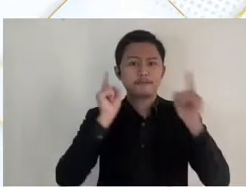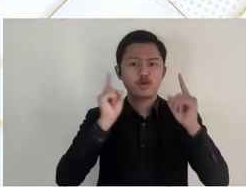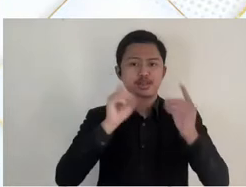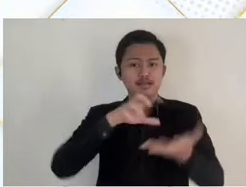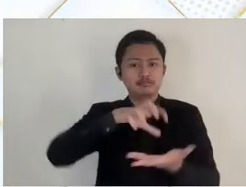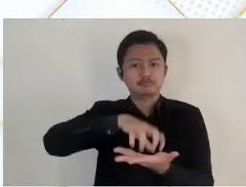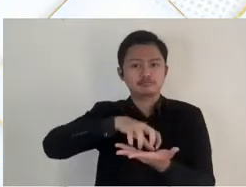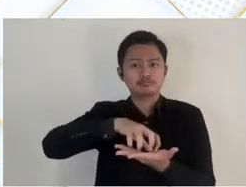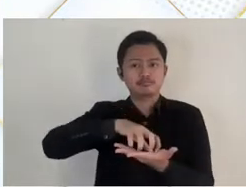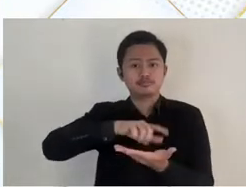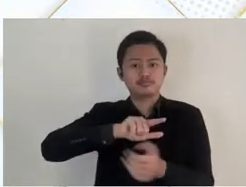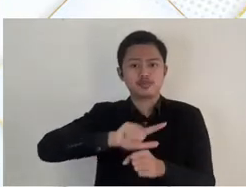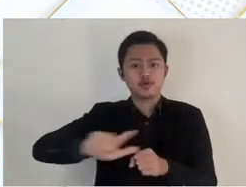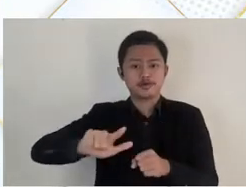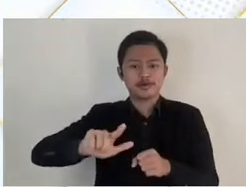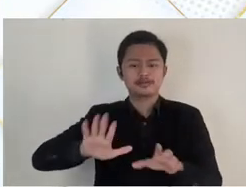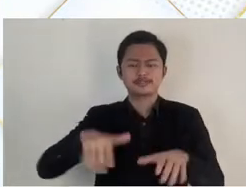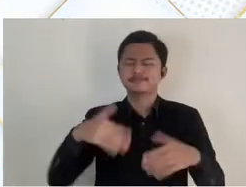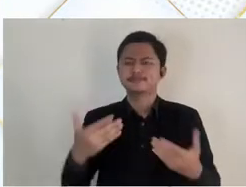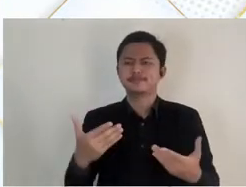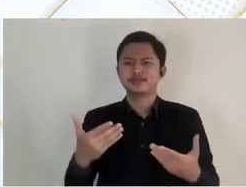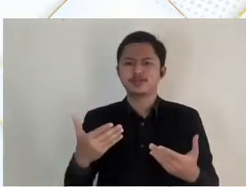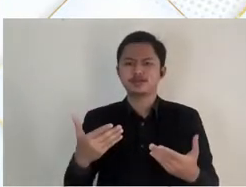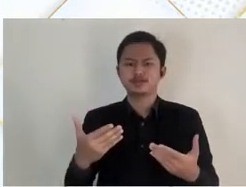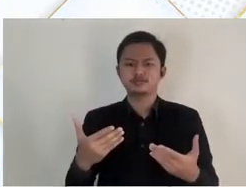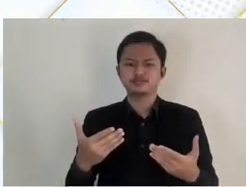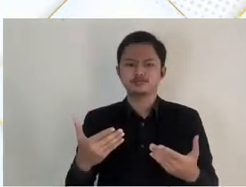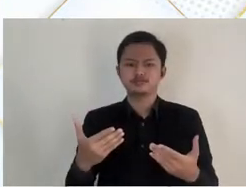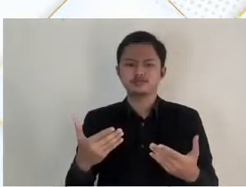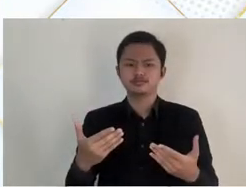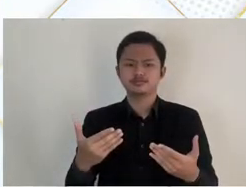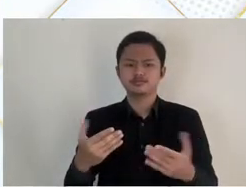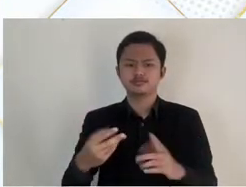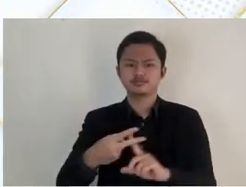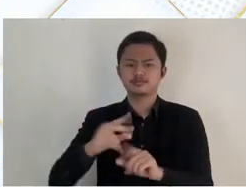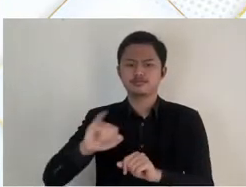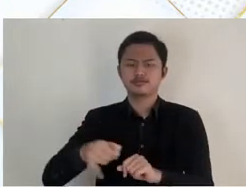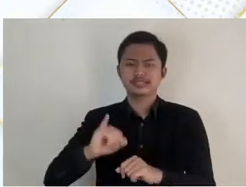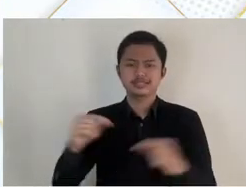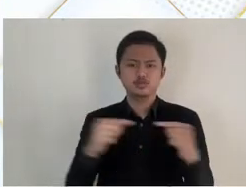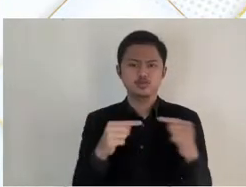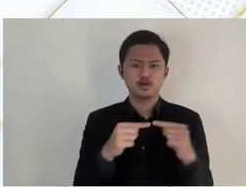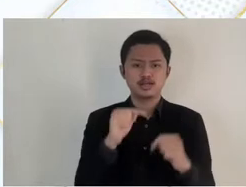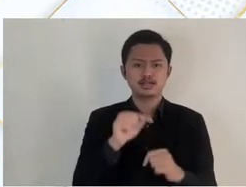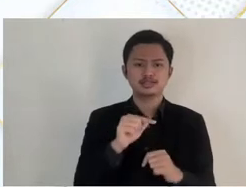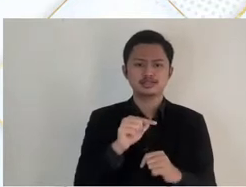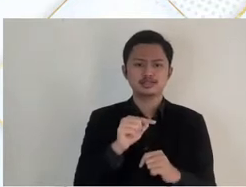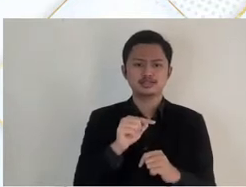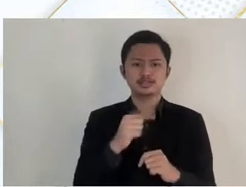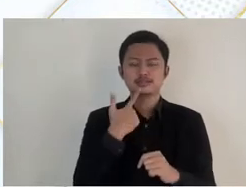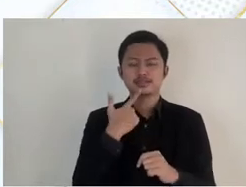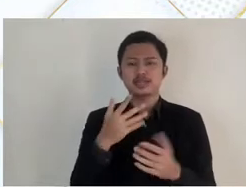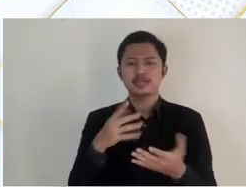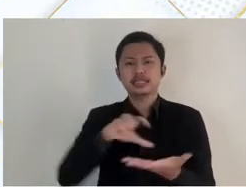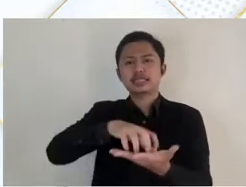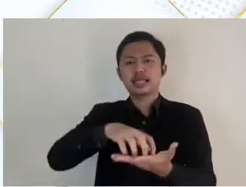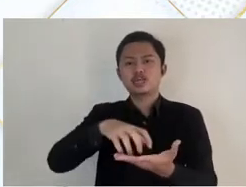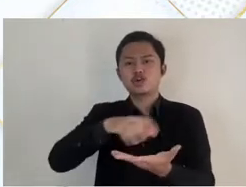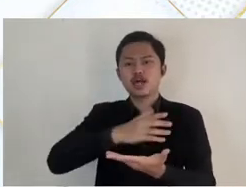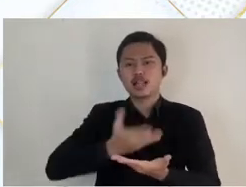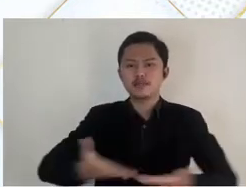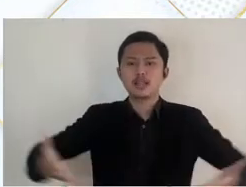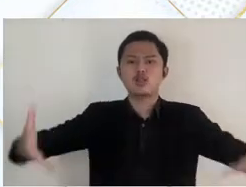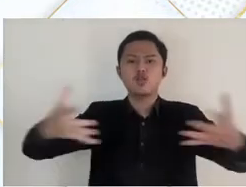and multilateral ties with the rest of ASEAN in the region, also leadership in the larger Indo-Pacific region? Yeah, it's